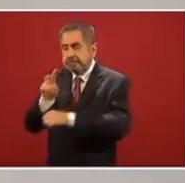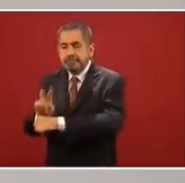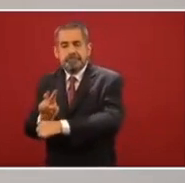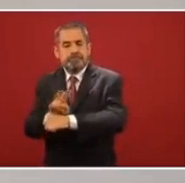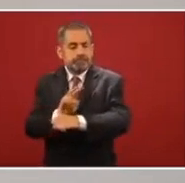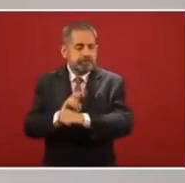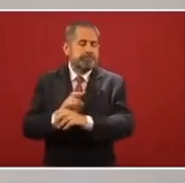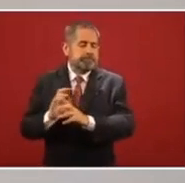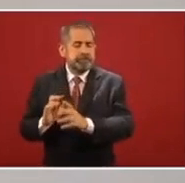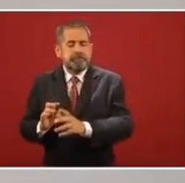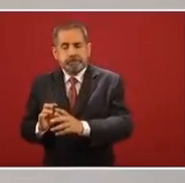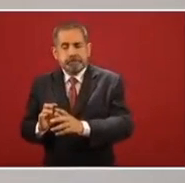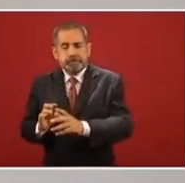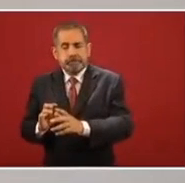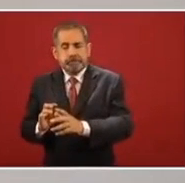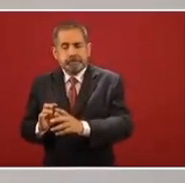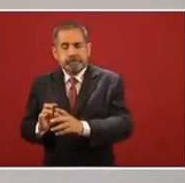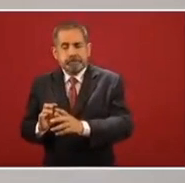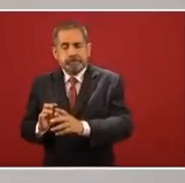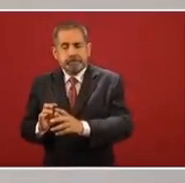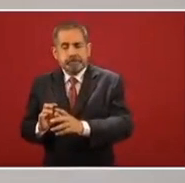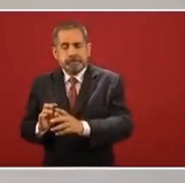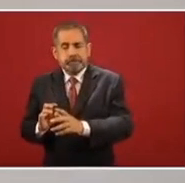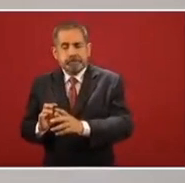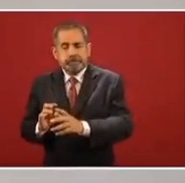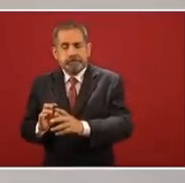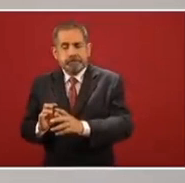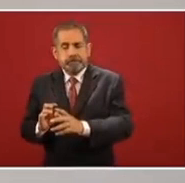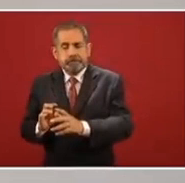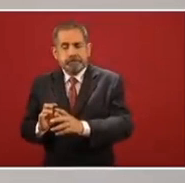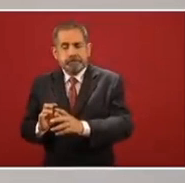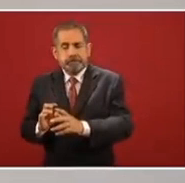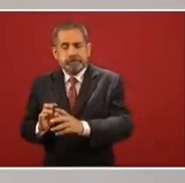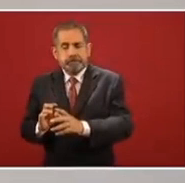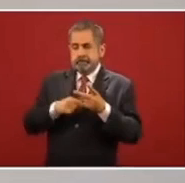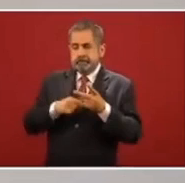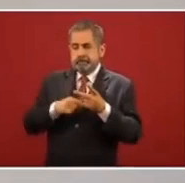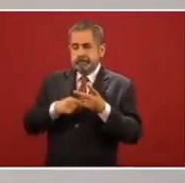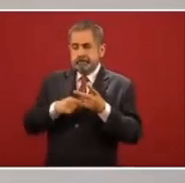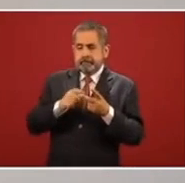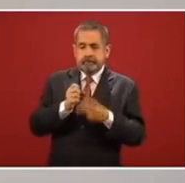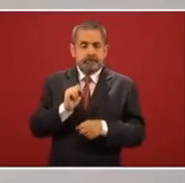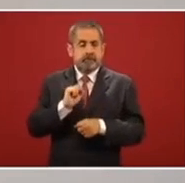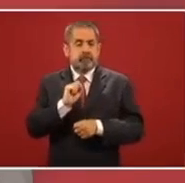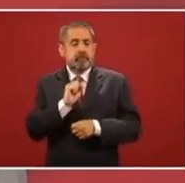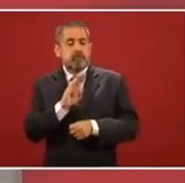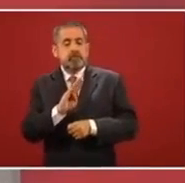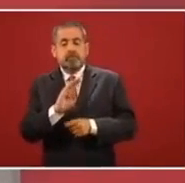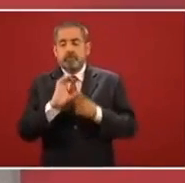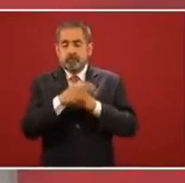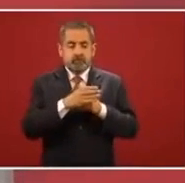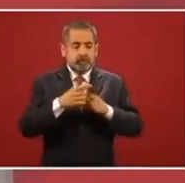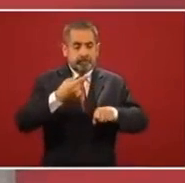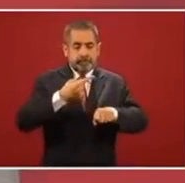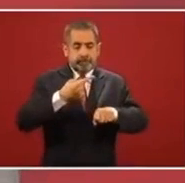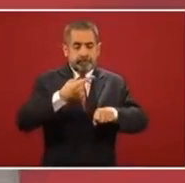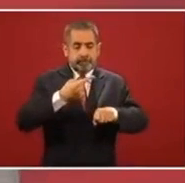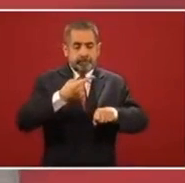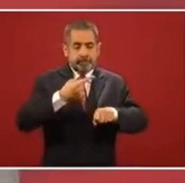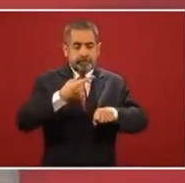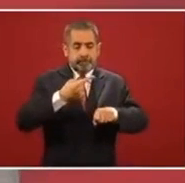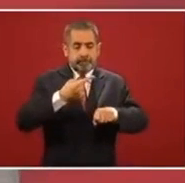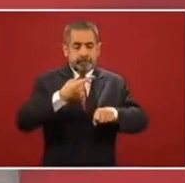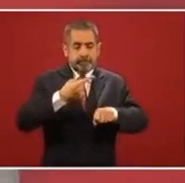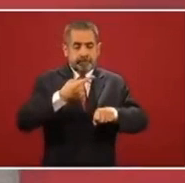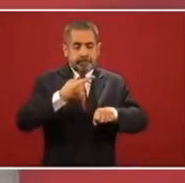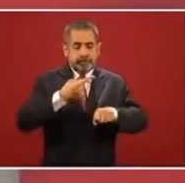y vigilancia y un subcomité and of vigilance and a subcommittee técnico de enfermedades emergentes. that